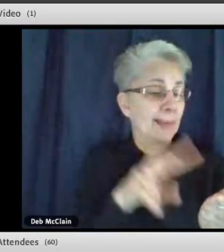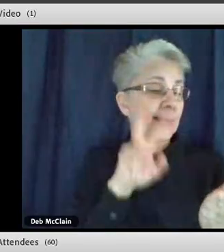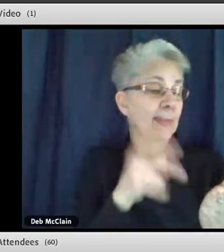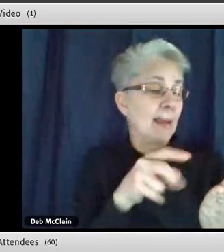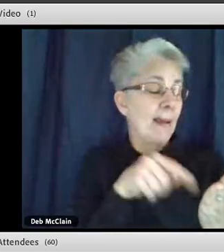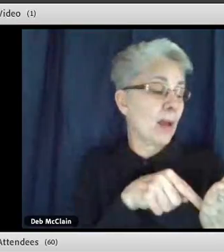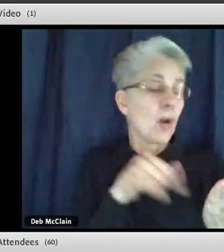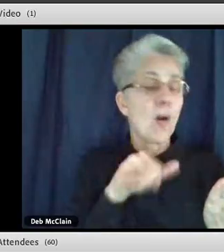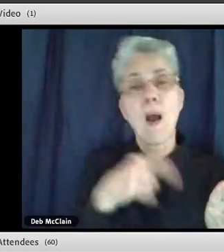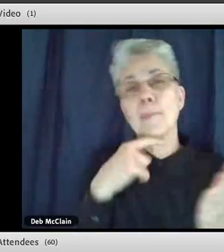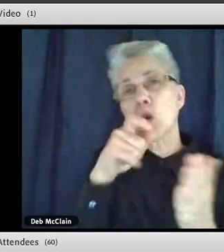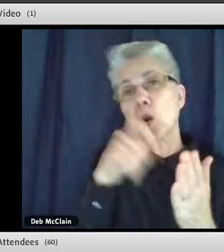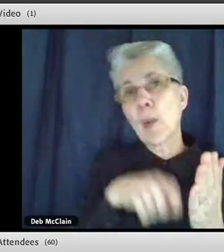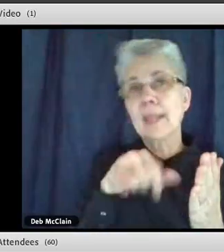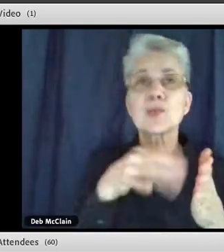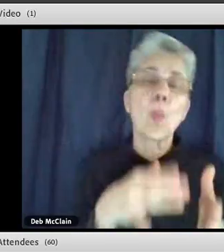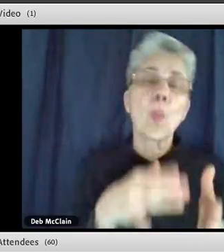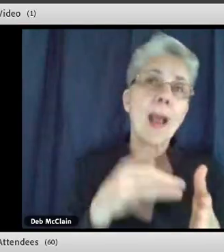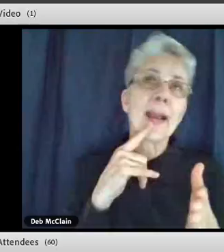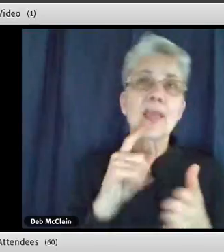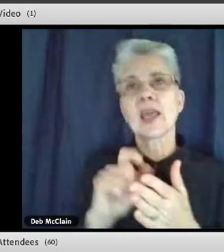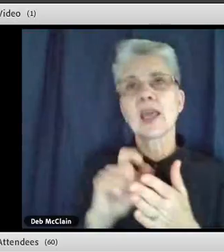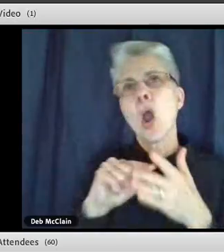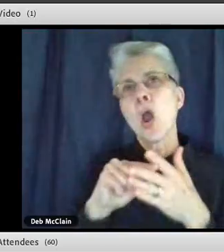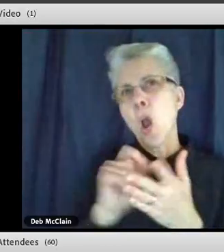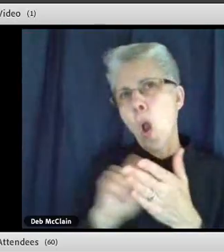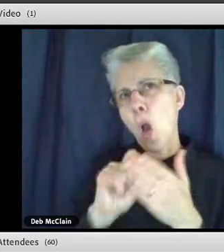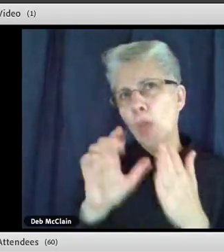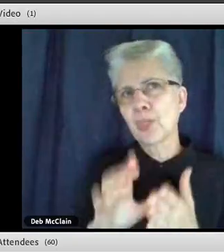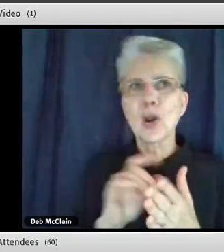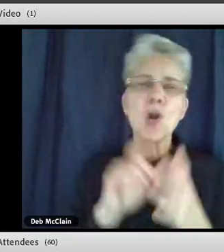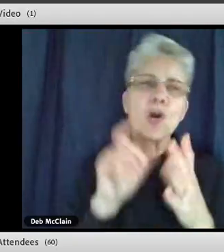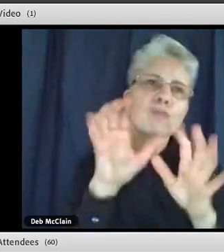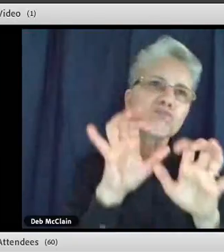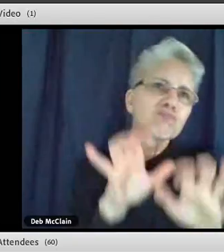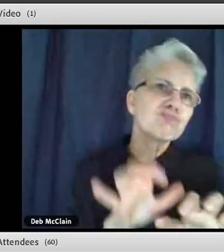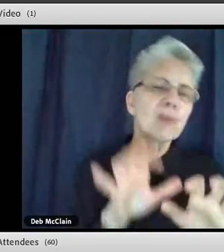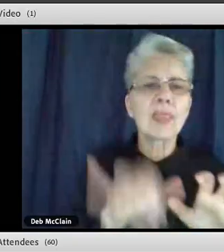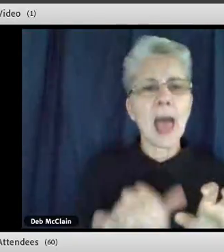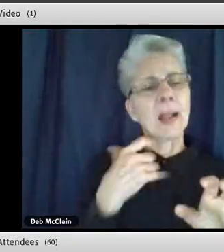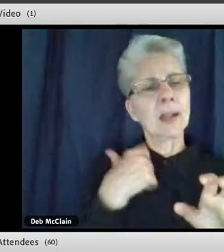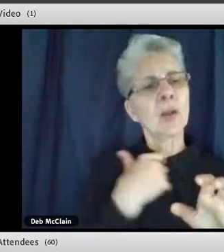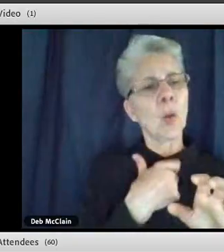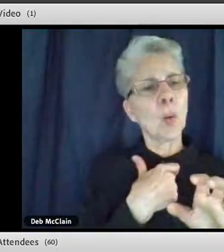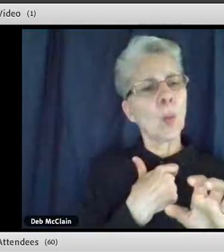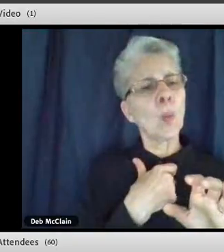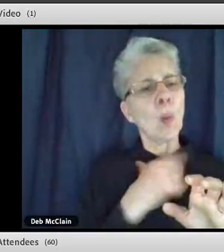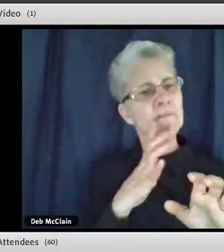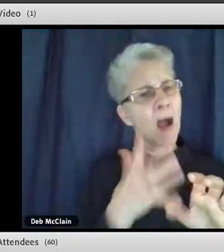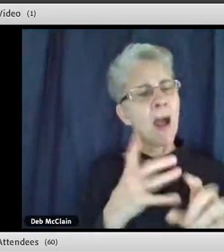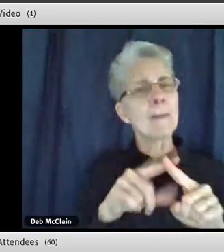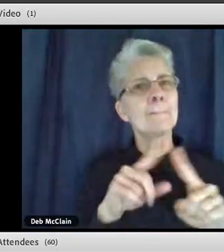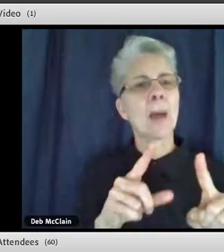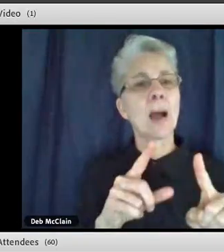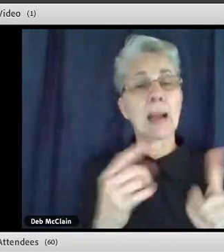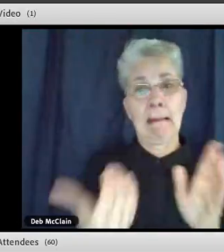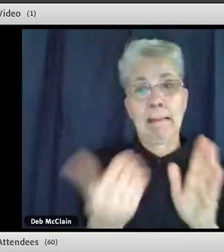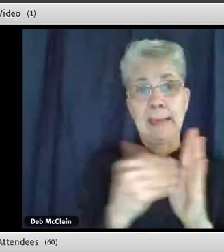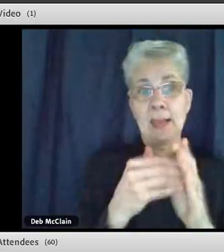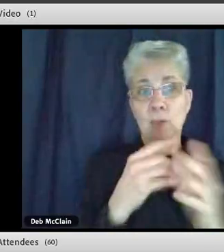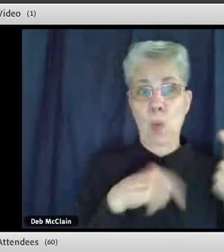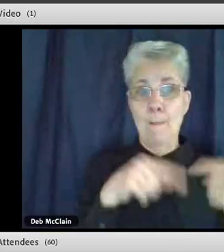and I'm going to write it this way, and this is the author, I'm going to write it this way, etc. I mean, that's totally fine. But once again, going back to what I